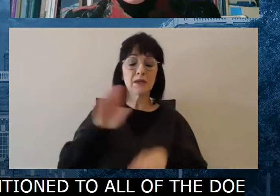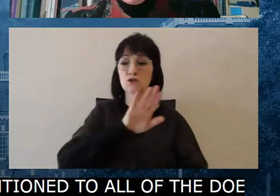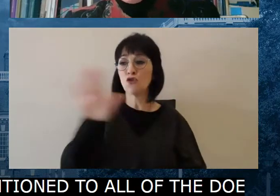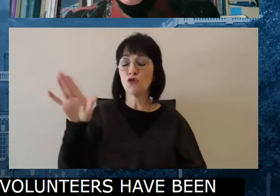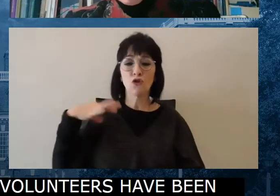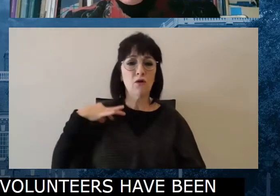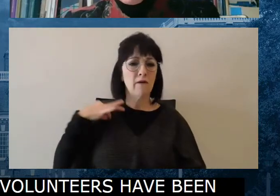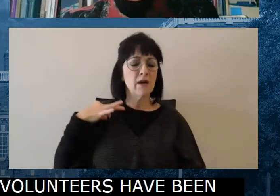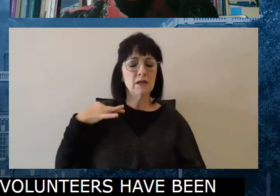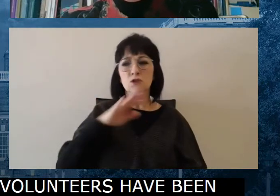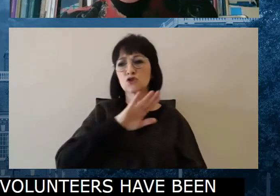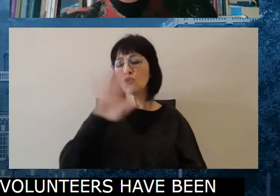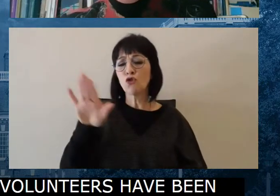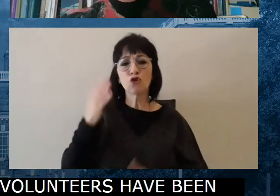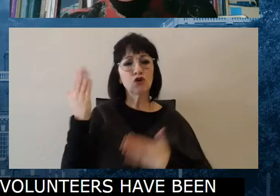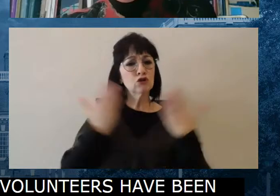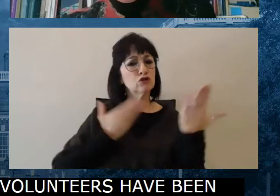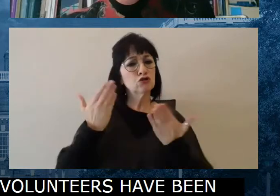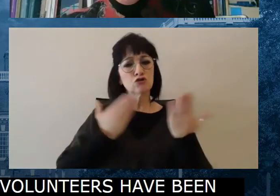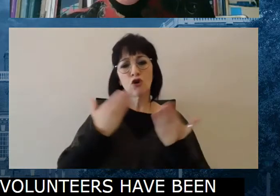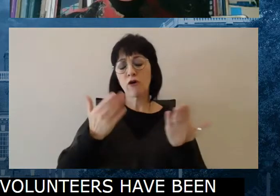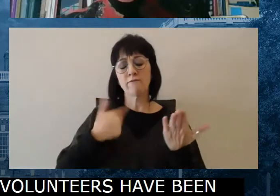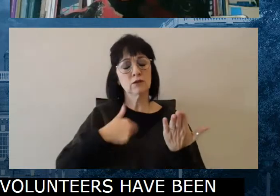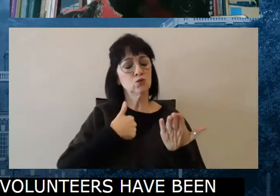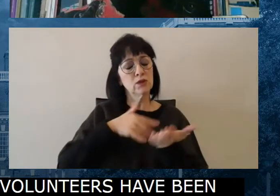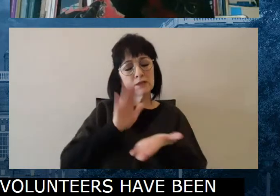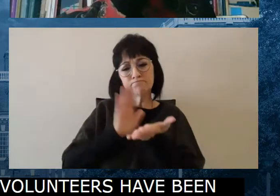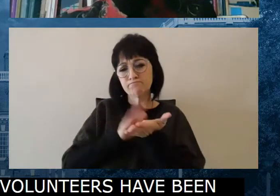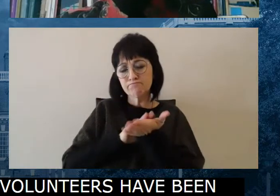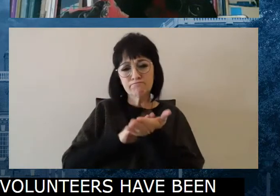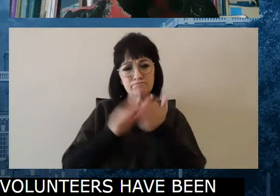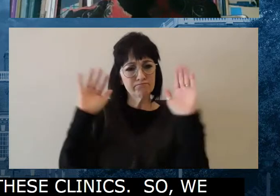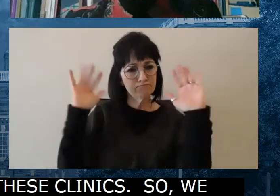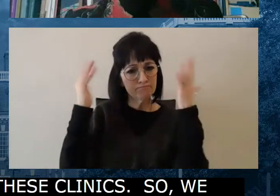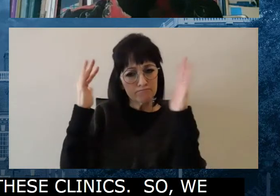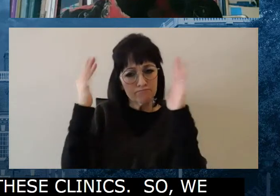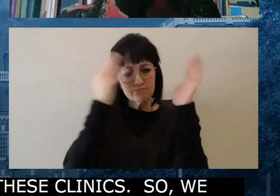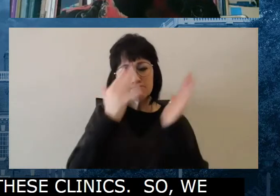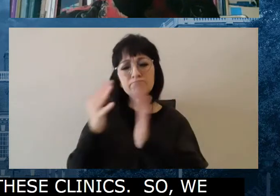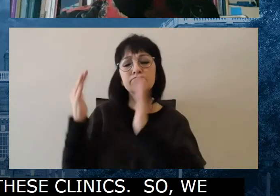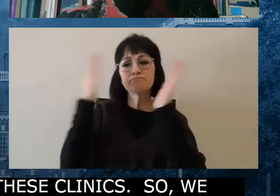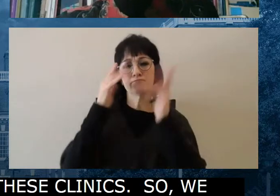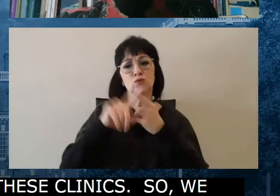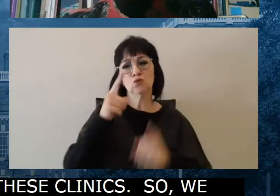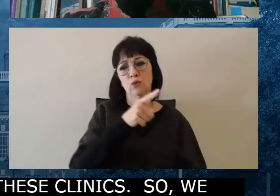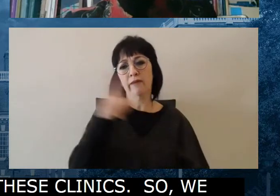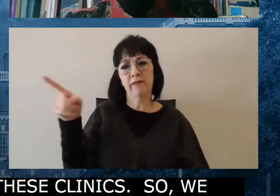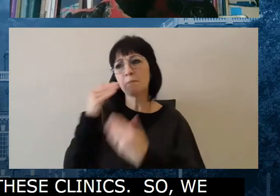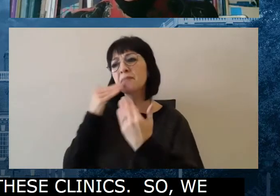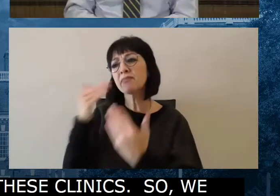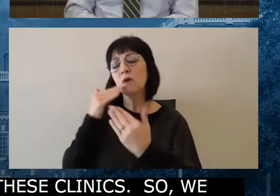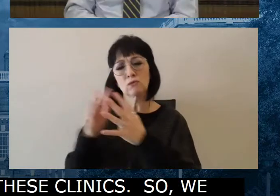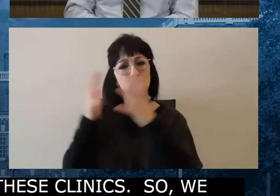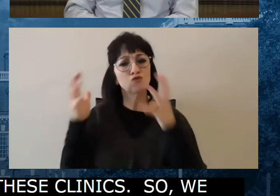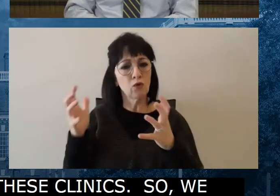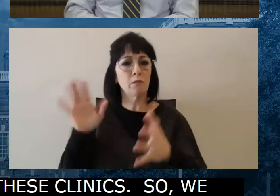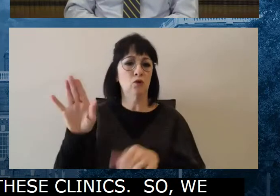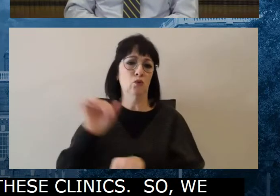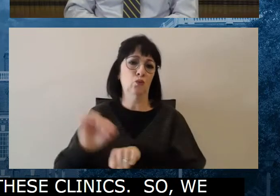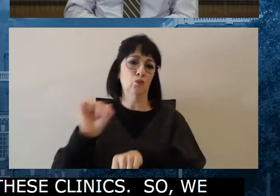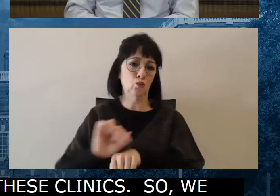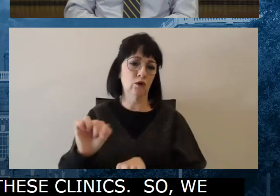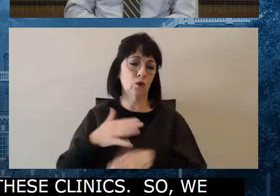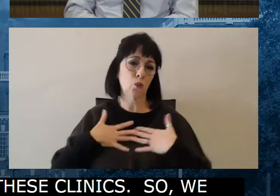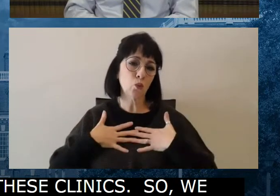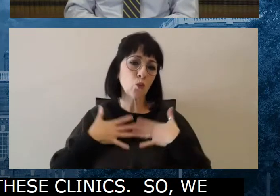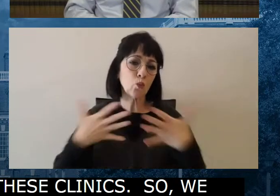these clinics. So we give you a round of applause for all those workers, and we turn it back to the governor. Thank you. Yeah, thank you, Dr.